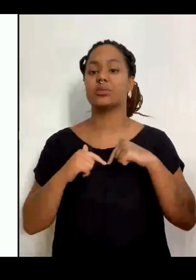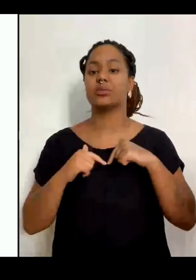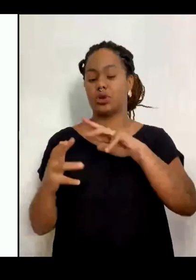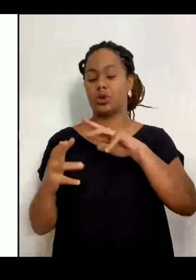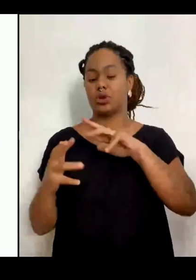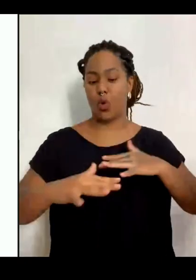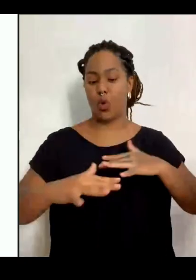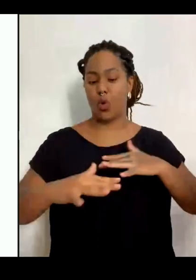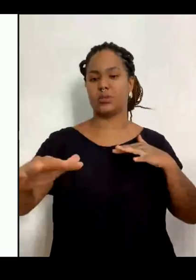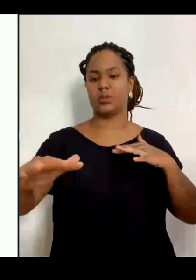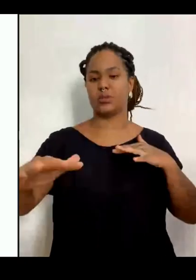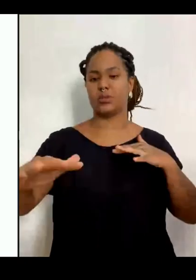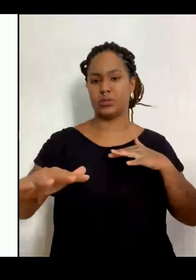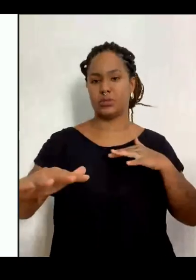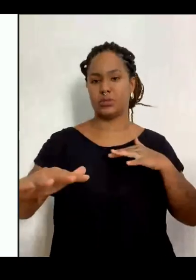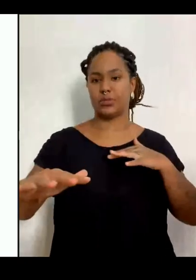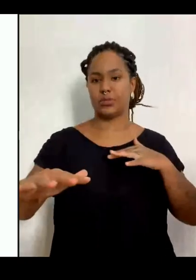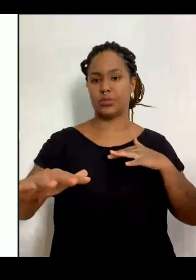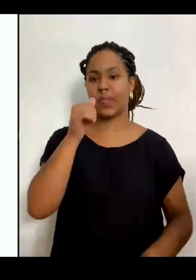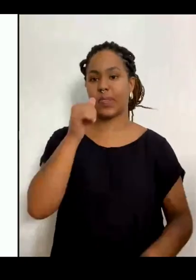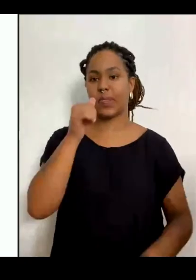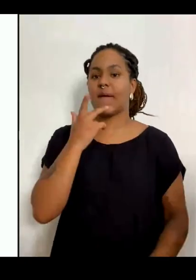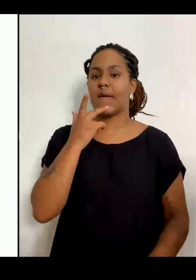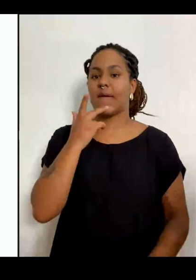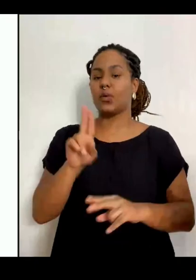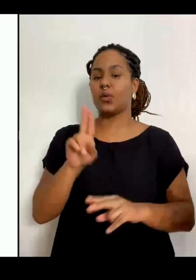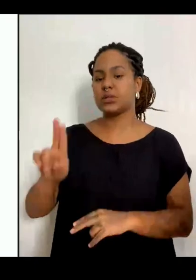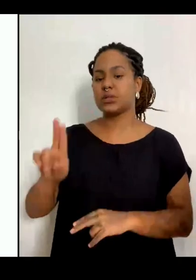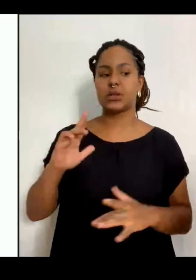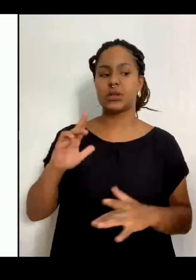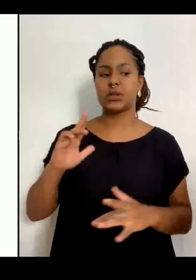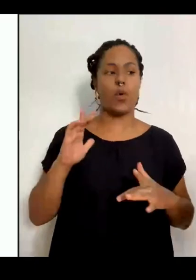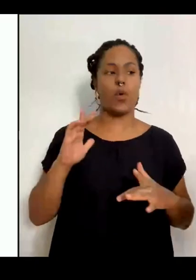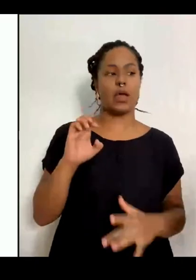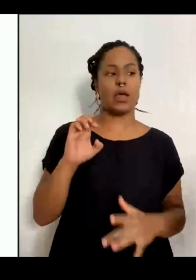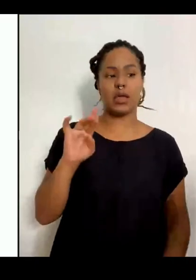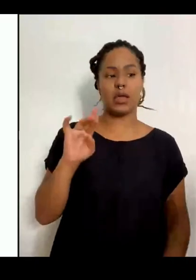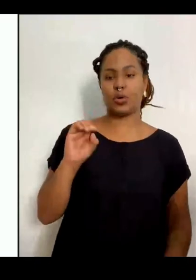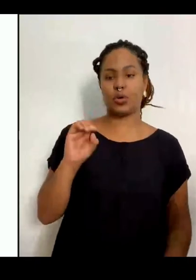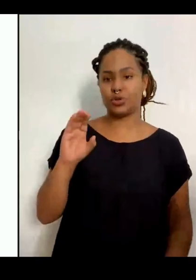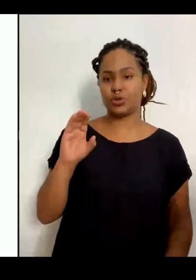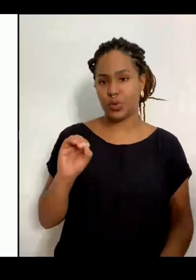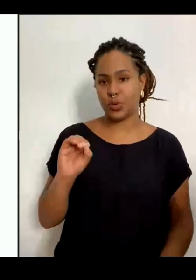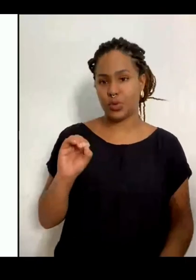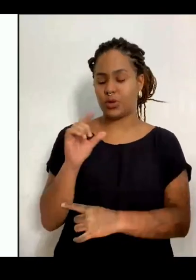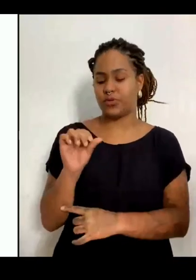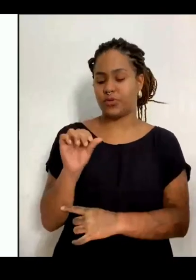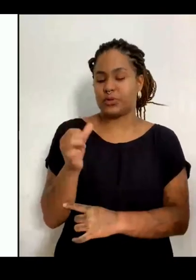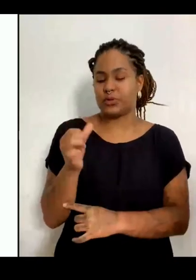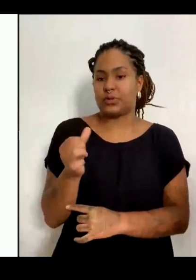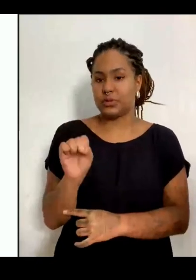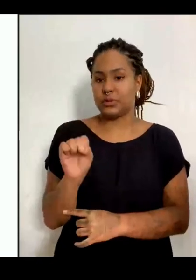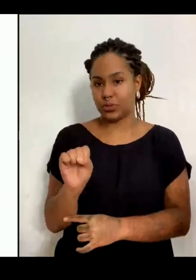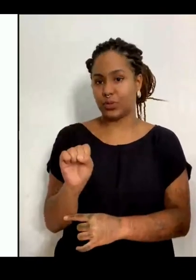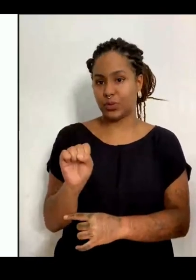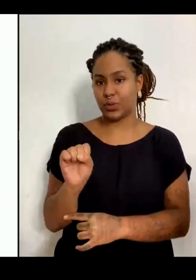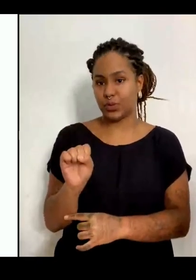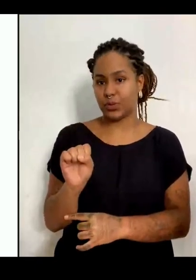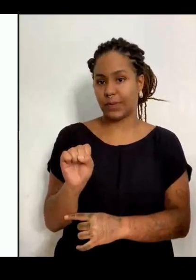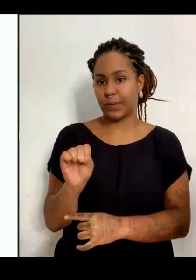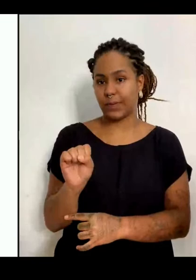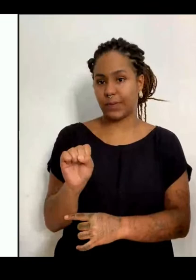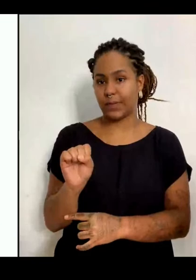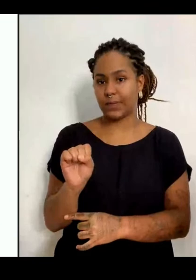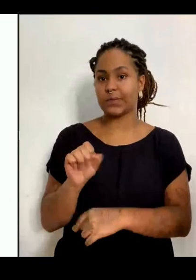eroticus power from 1978 the self-described black lesbian mother Warrior and poet conjured the